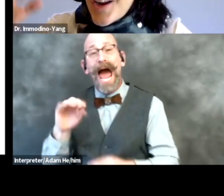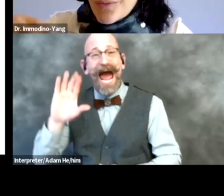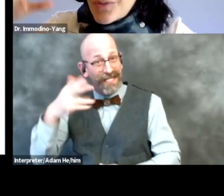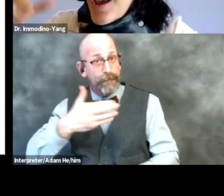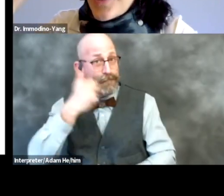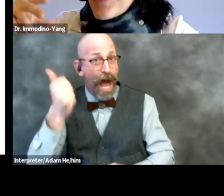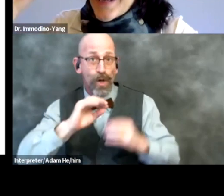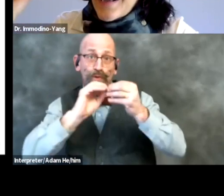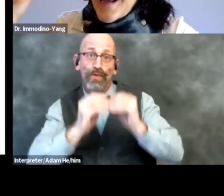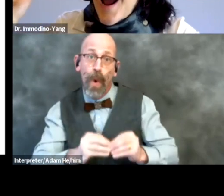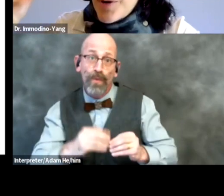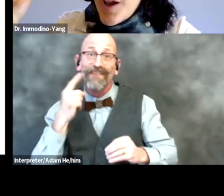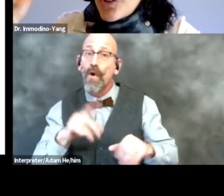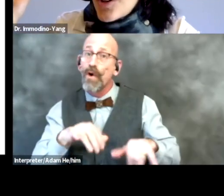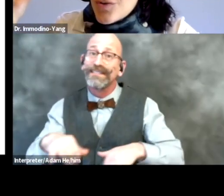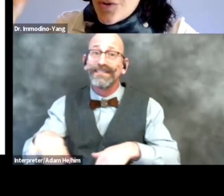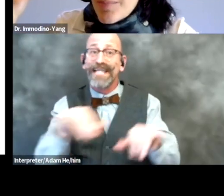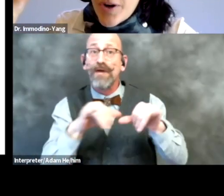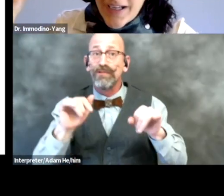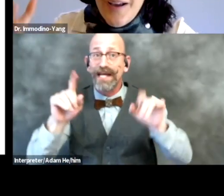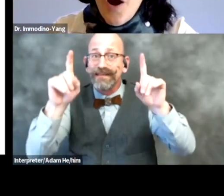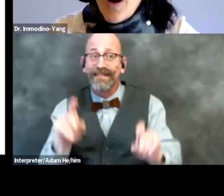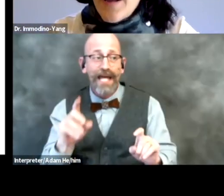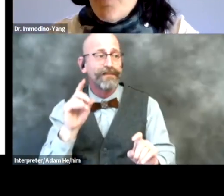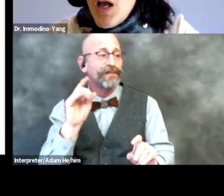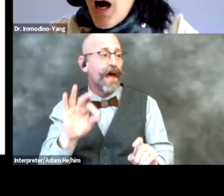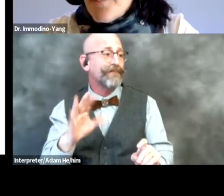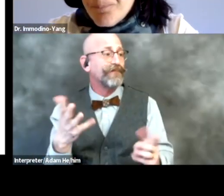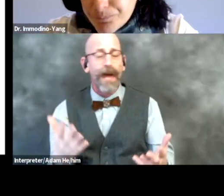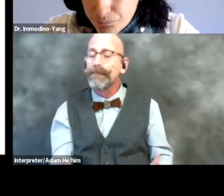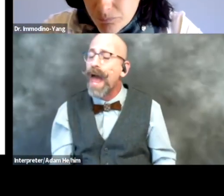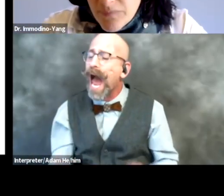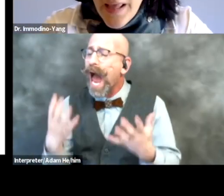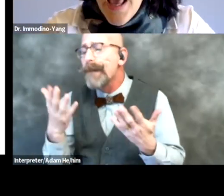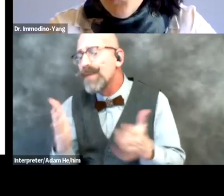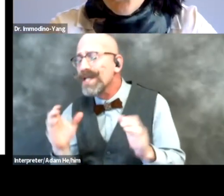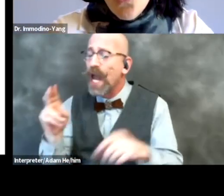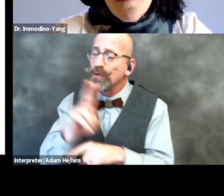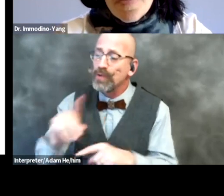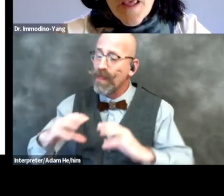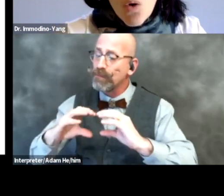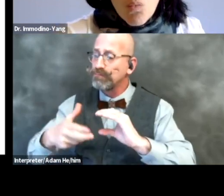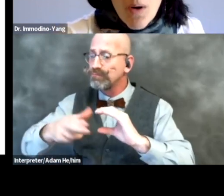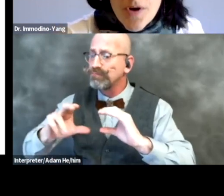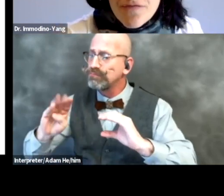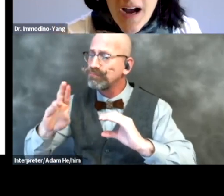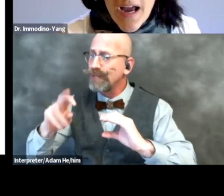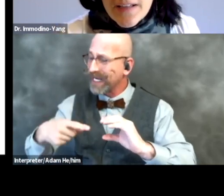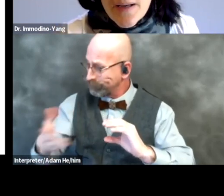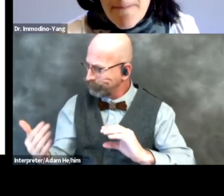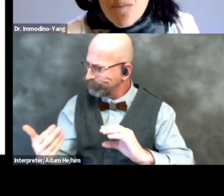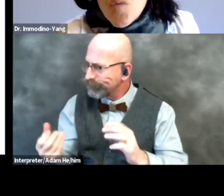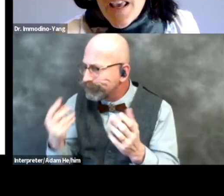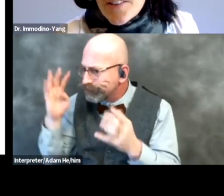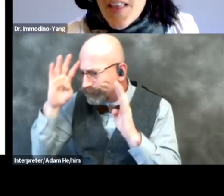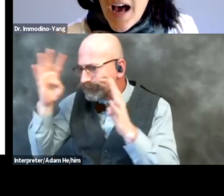standardized, you know, tests of like how many ways can you use a brick, right? And so what we